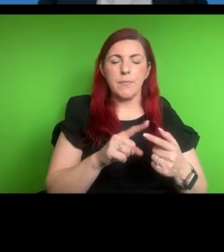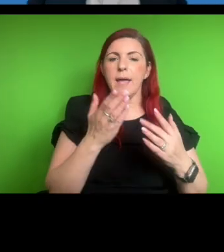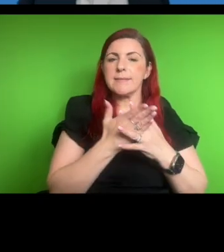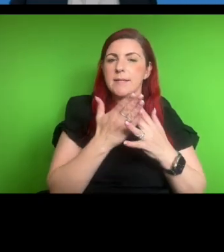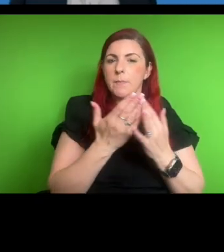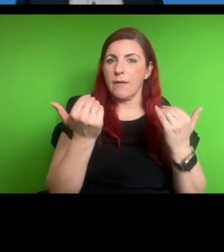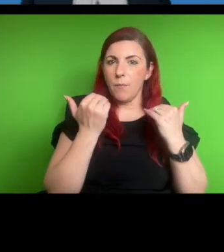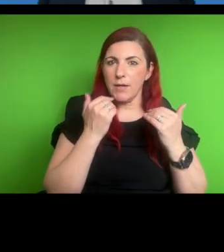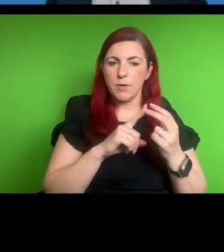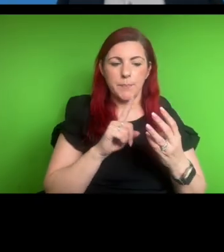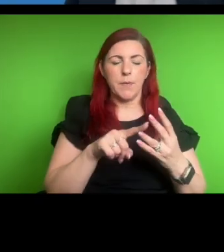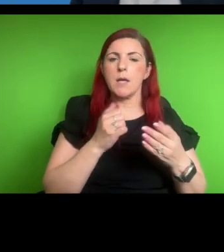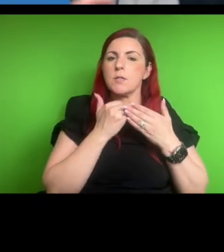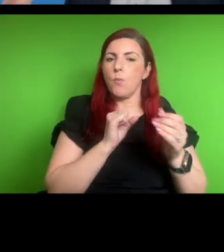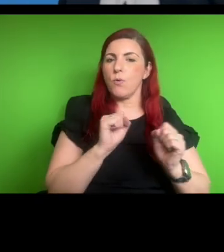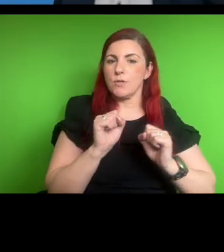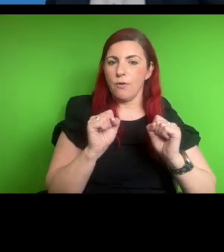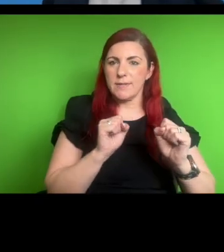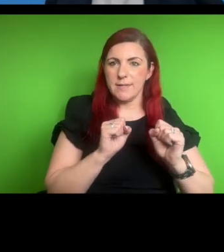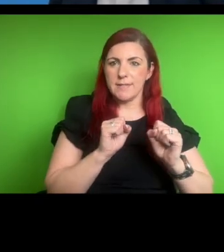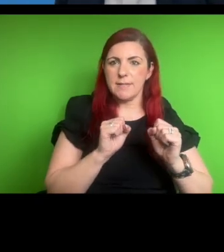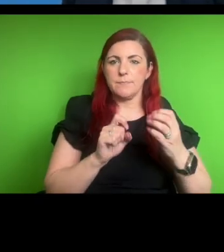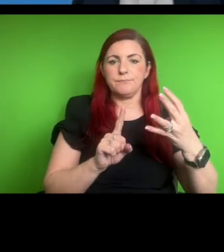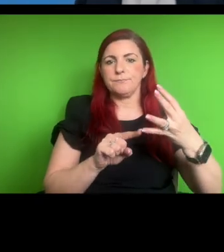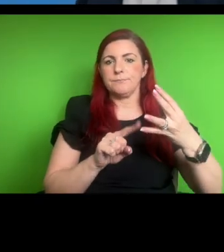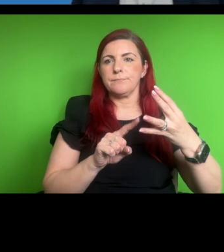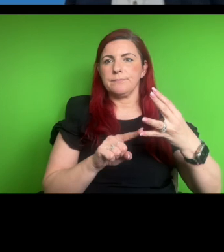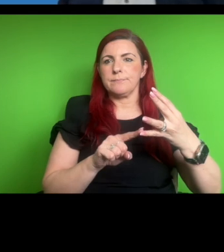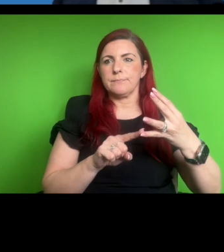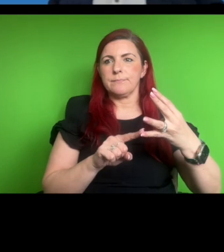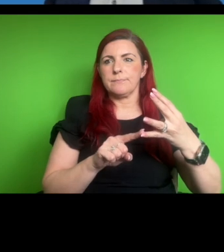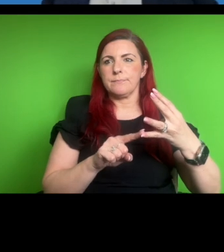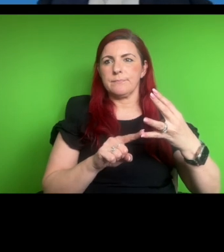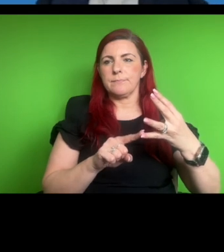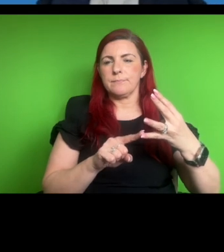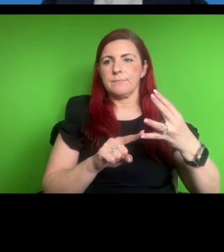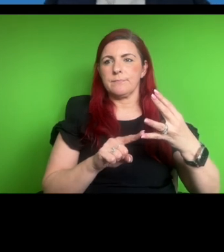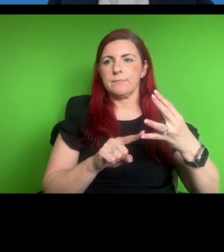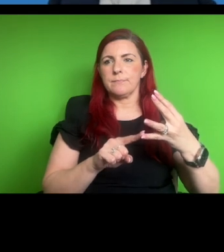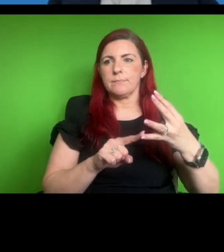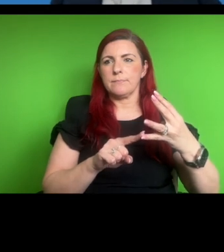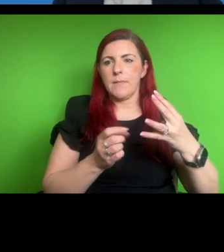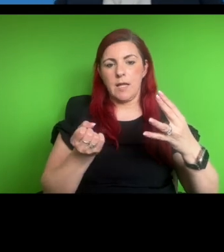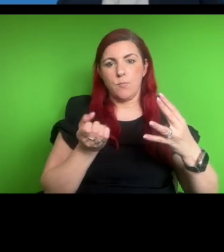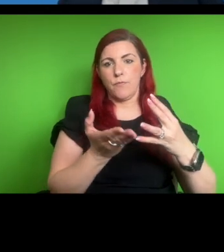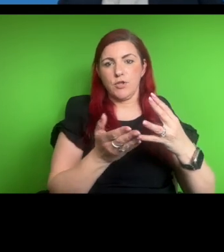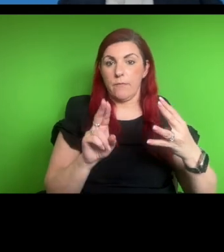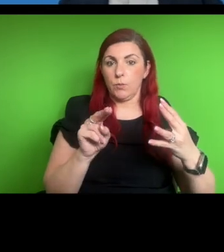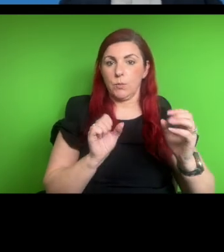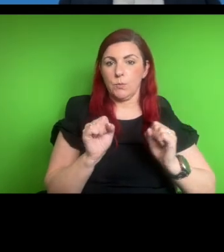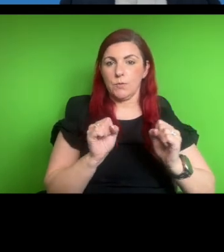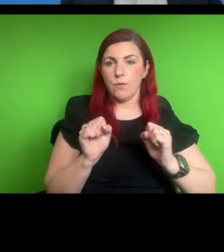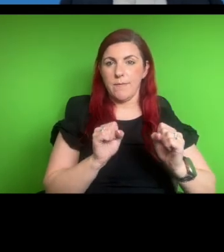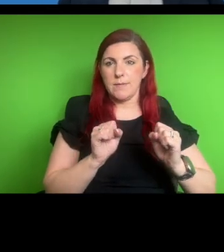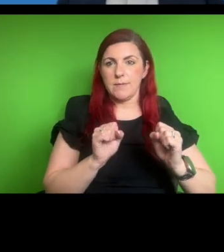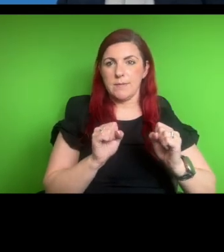services, and the provision of a new service or new services called real-time text